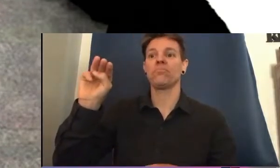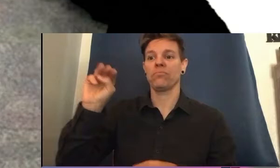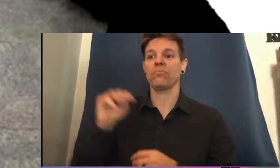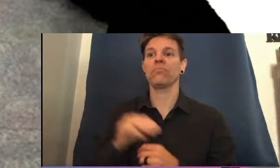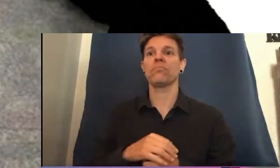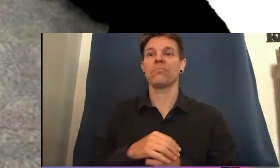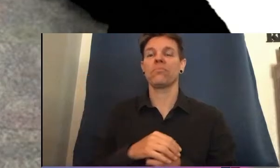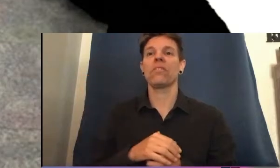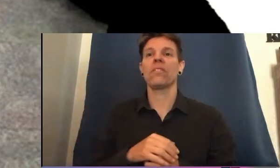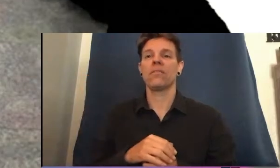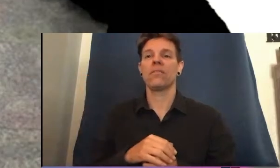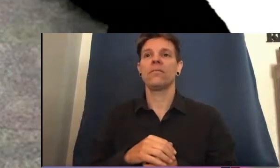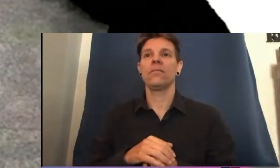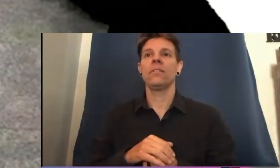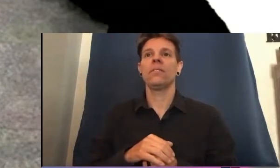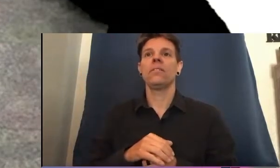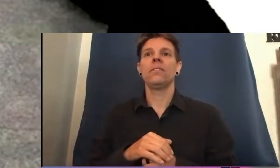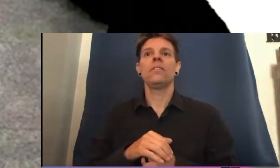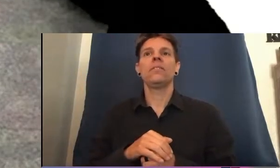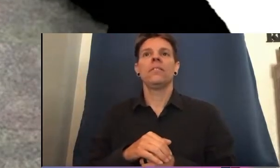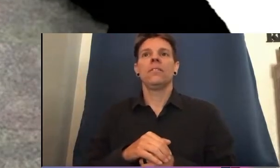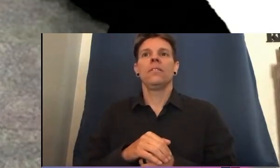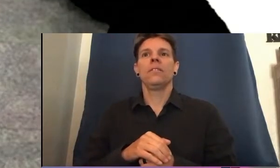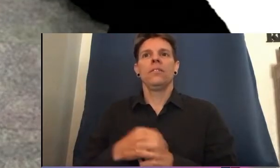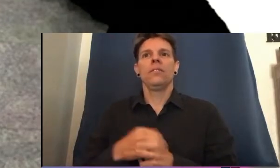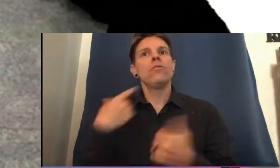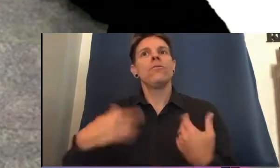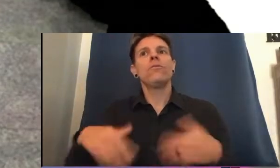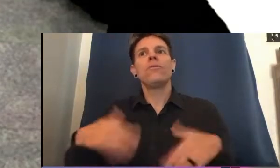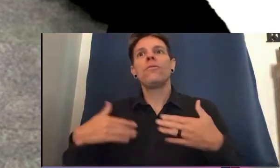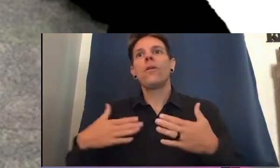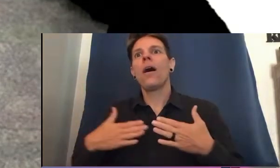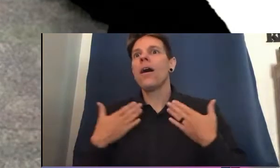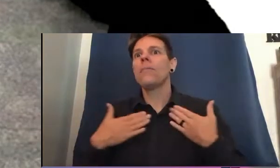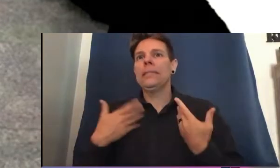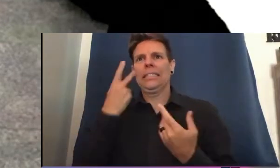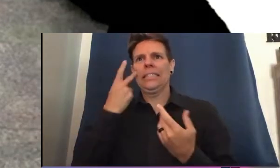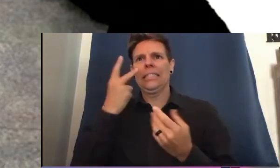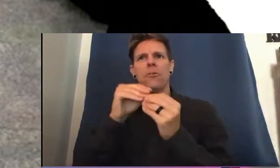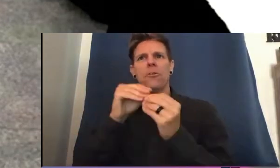I am happy to see a very specific and